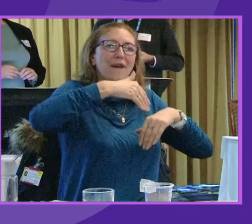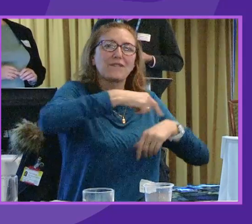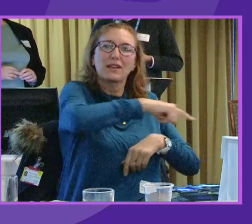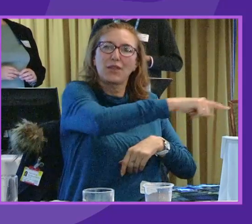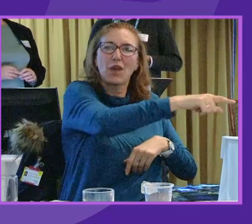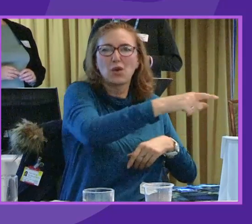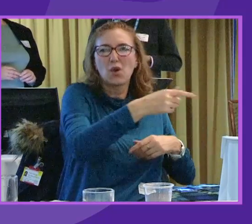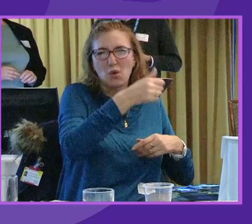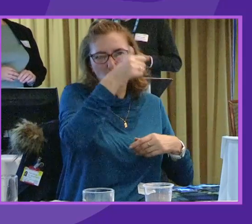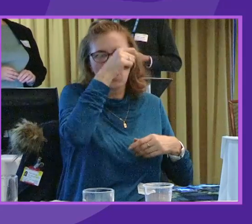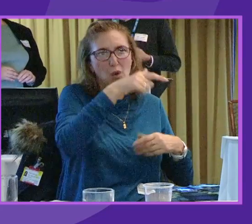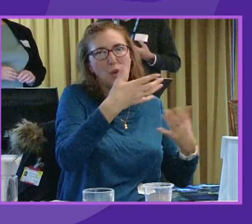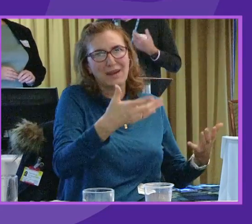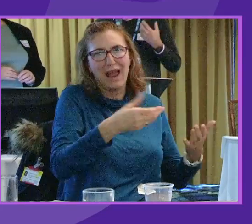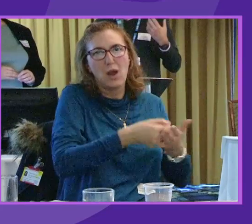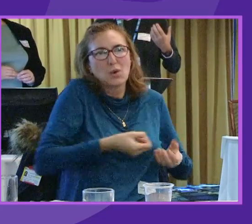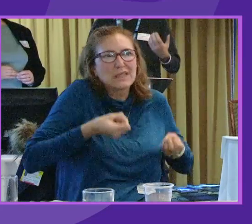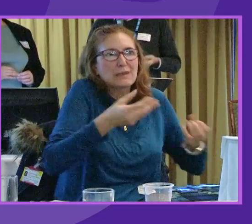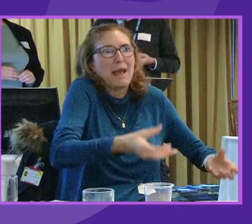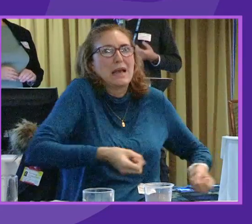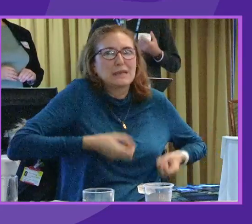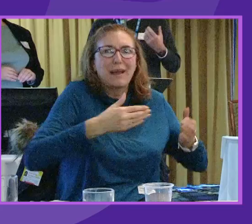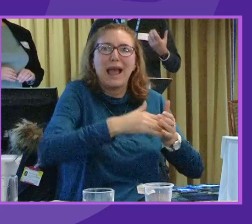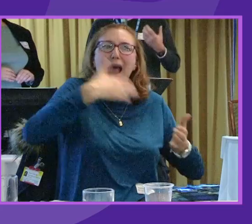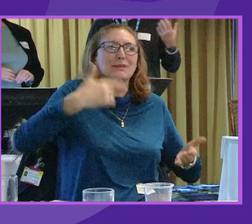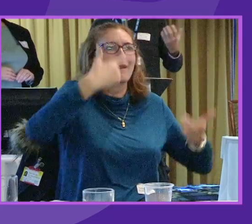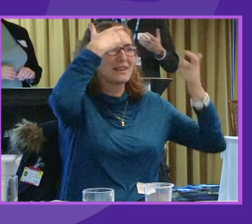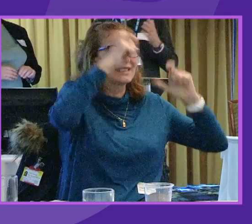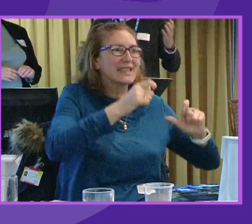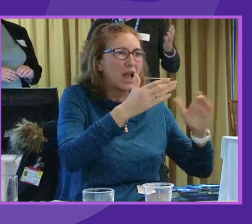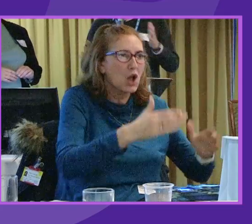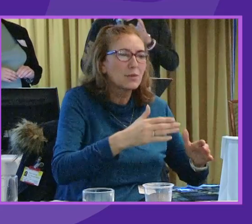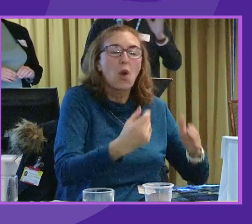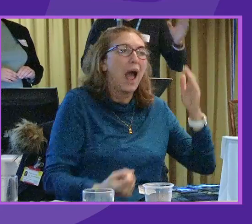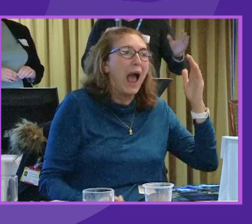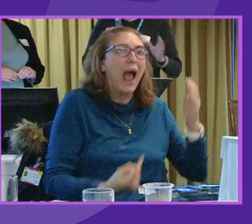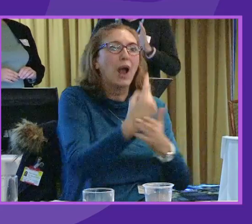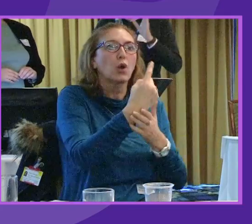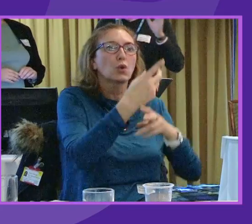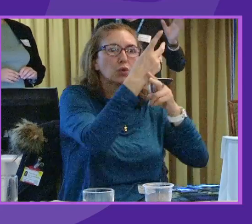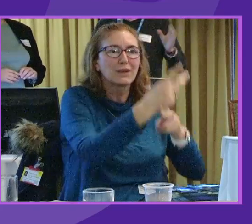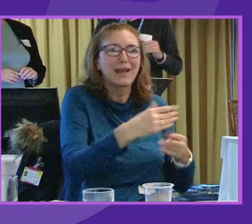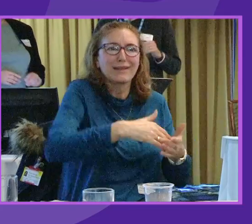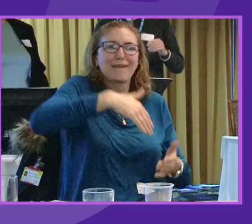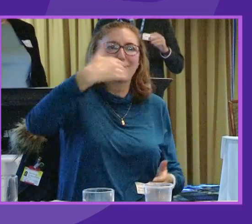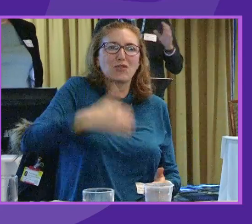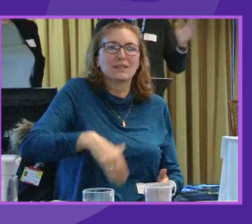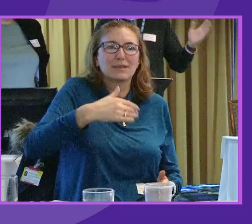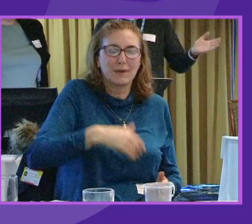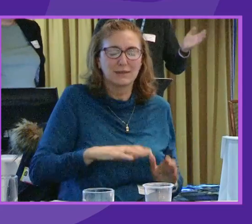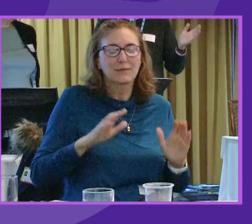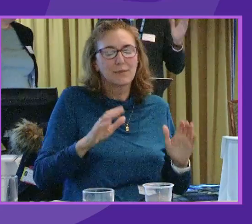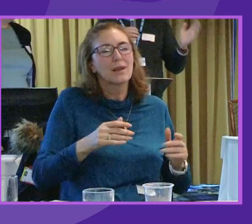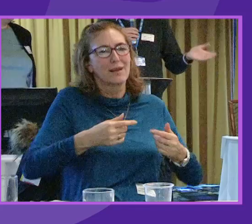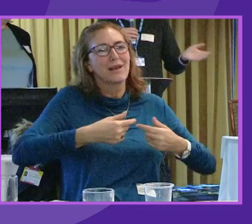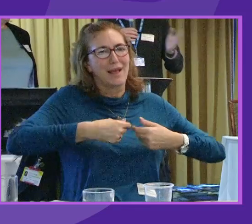kinds of things that are widely reported as being very, very costly. And as we say there, it's